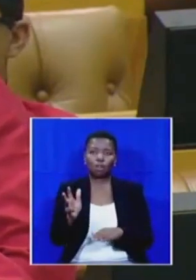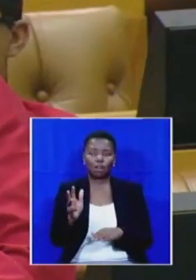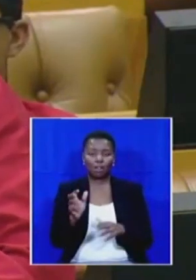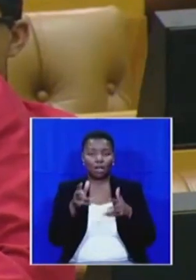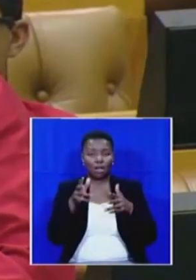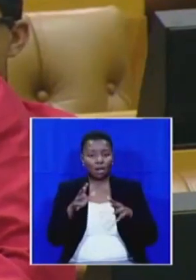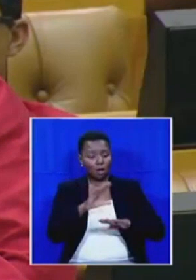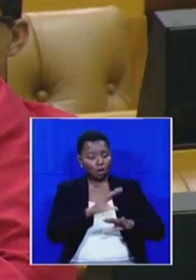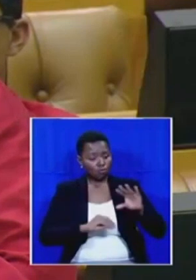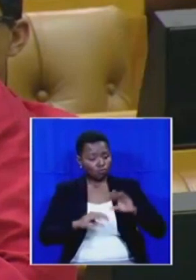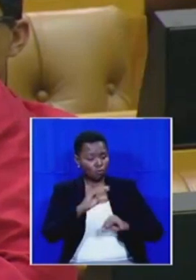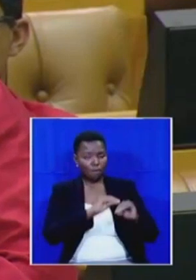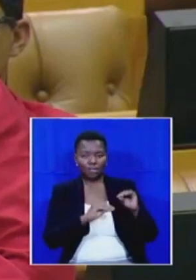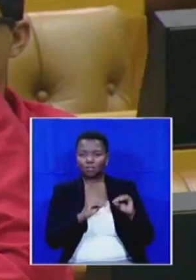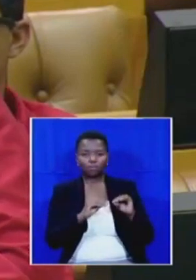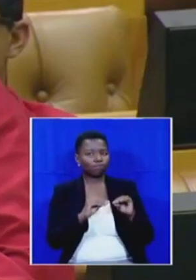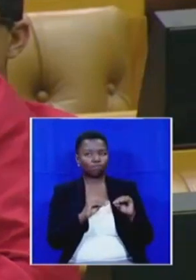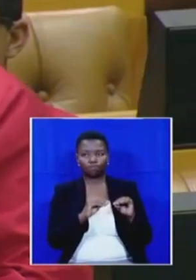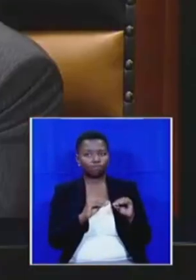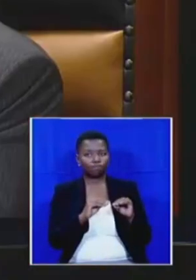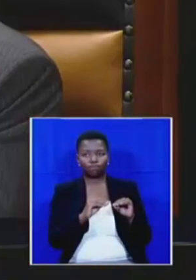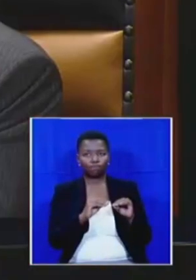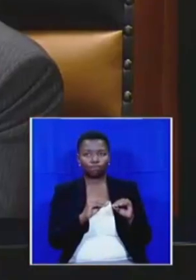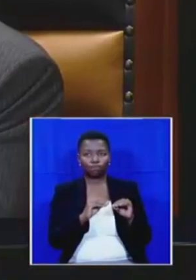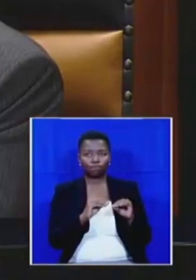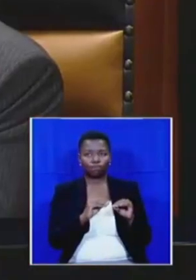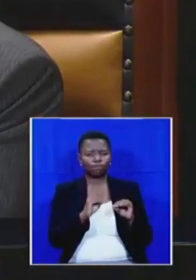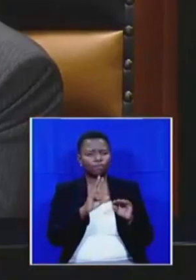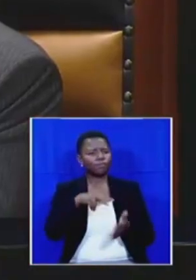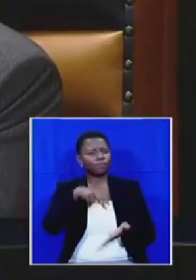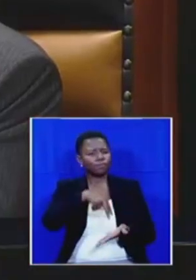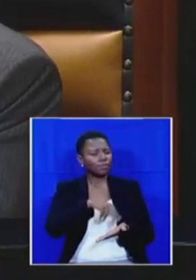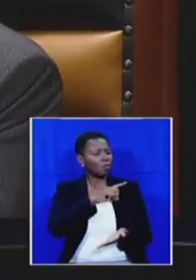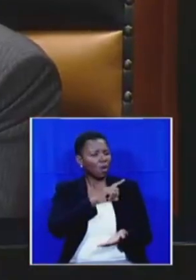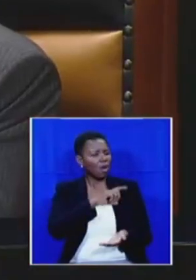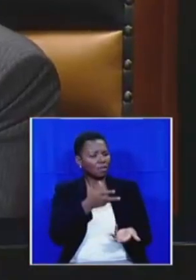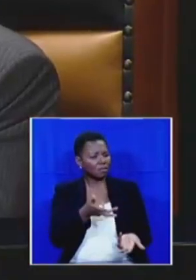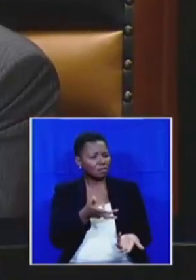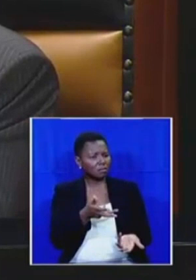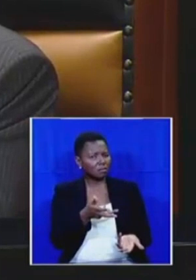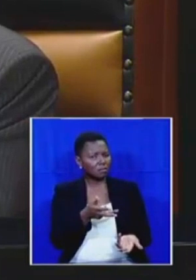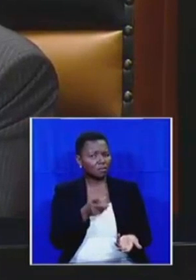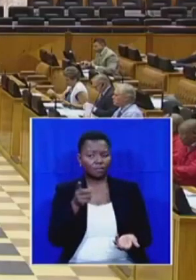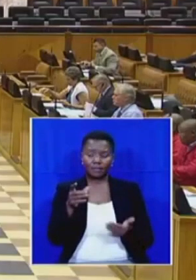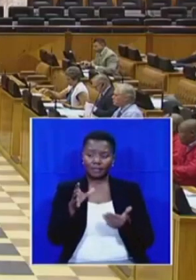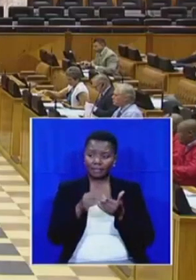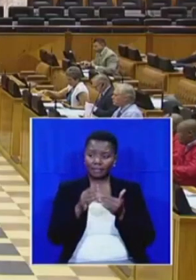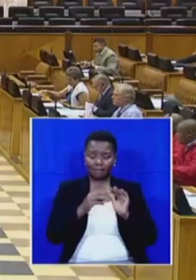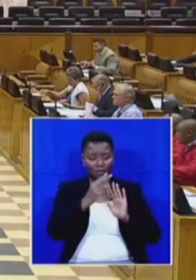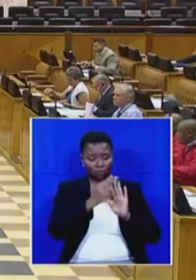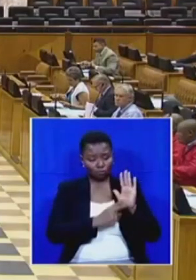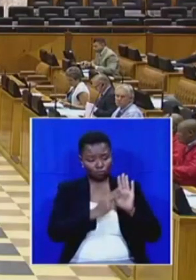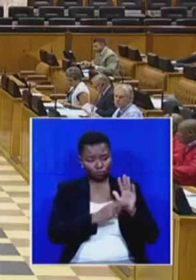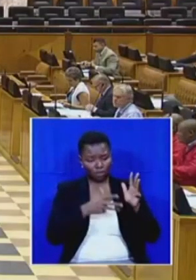or innuendos. Order, It's a Honourable Member, reality. will you take your seat, please? Why are you rising, Honourable Member? A member that is reading the statement is